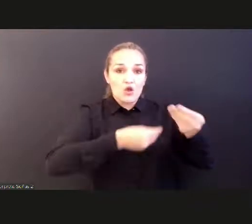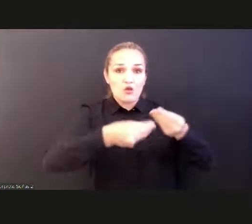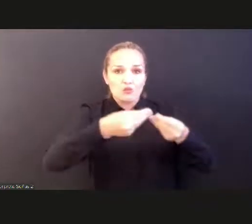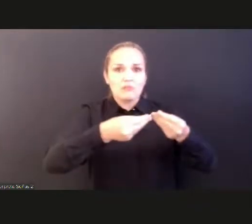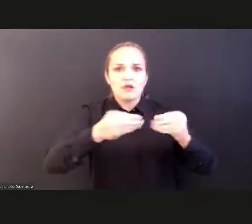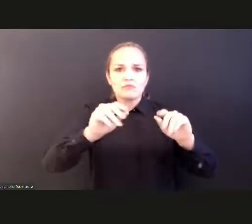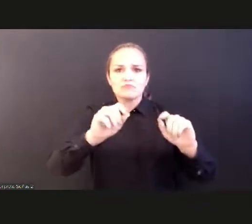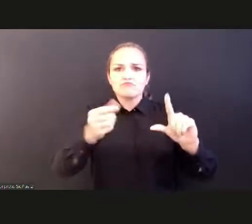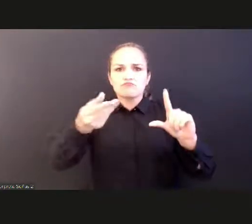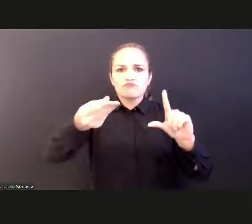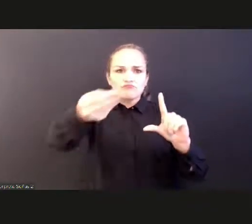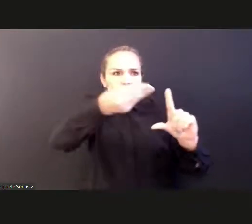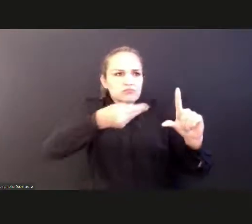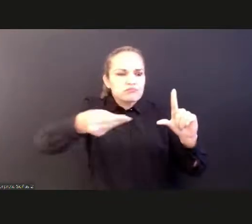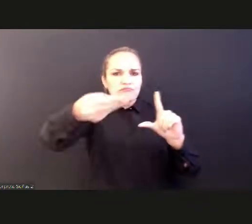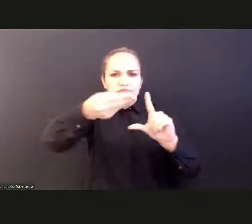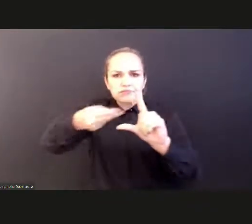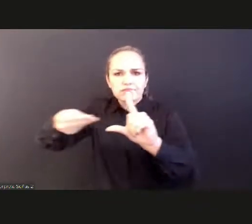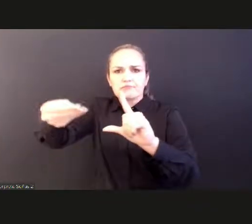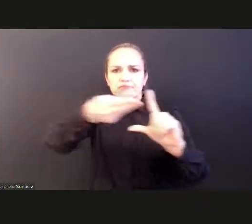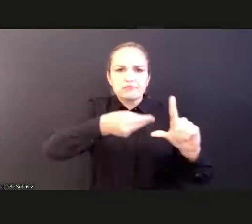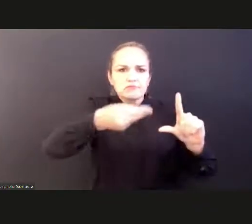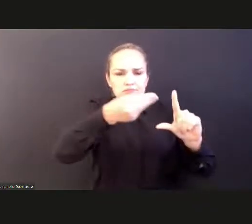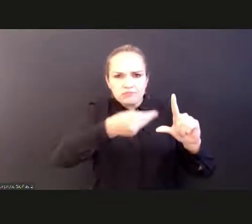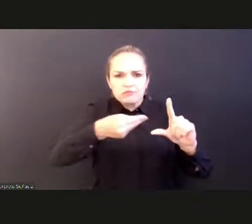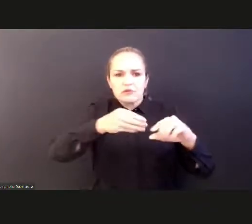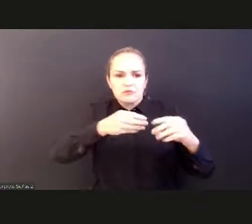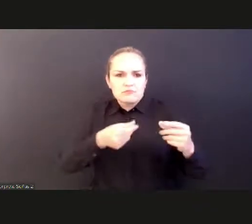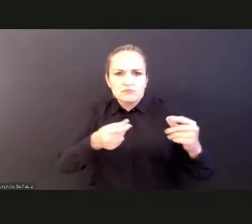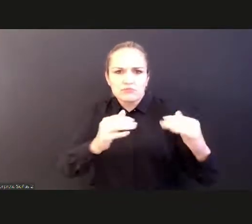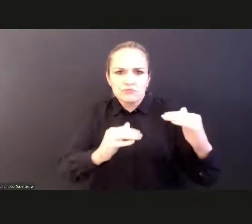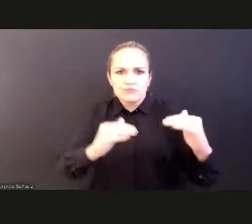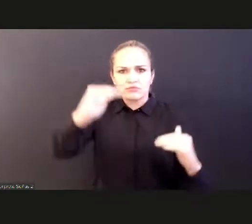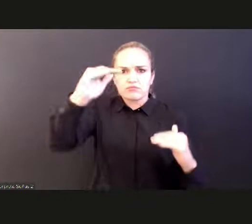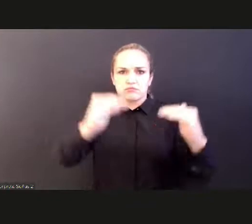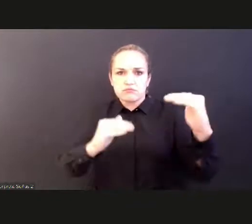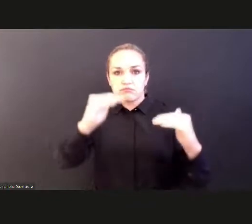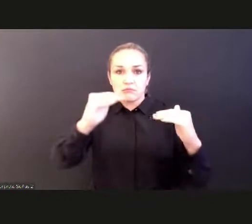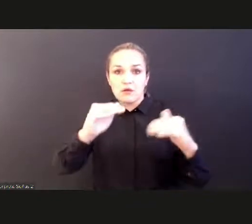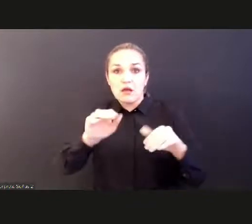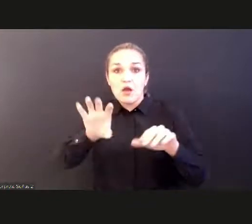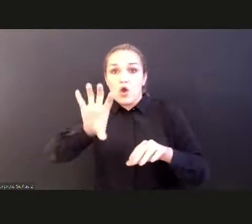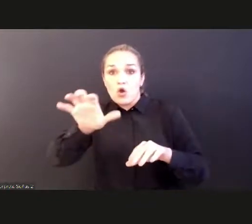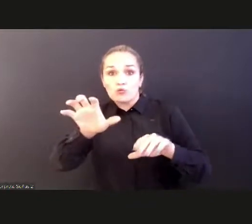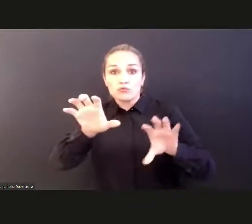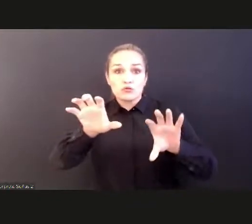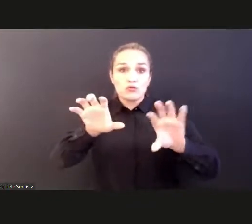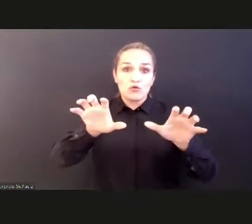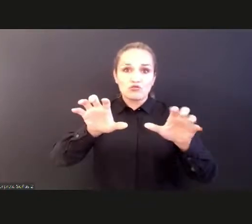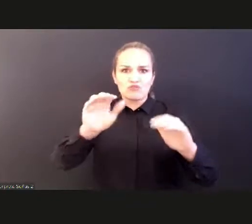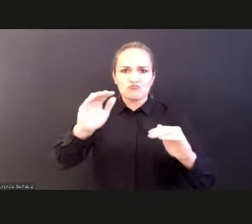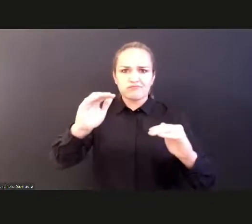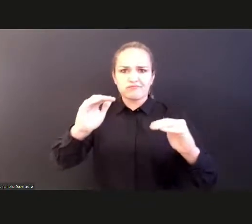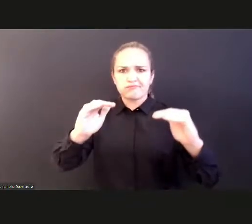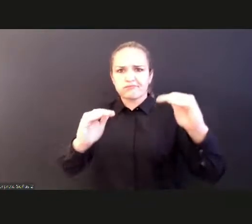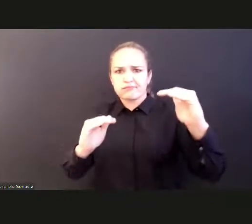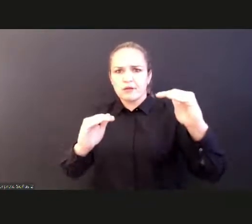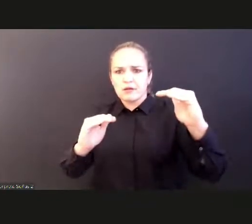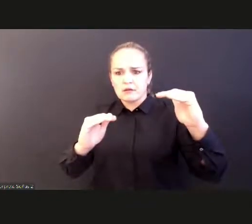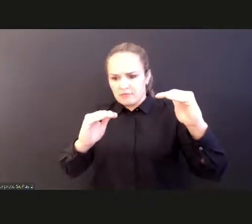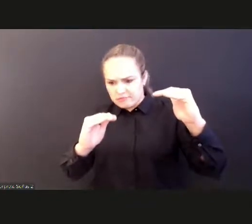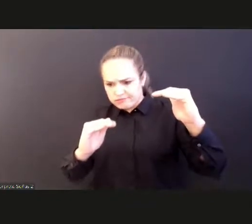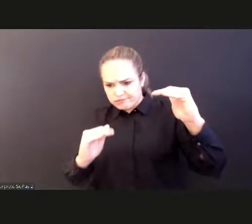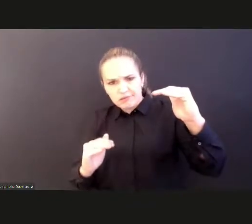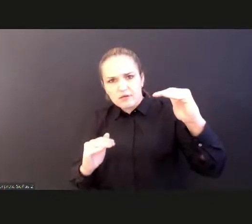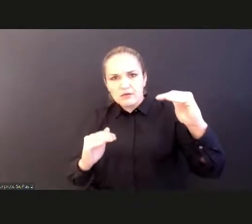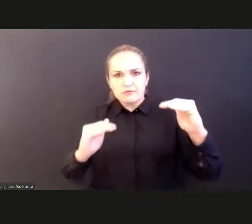country on one side, average country, and also leading countries in the digital